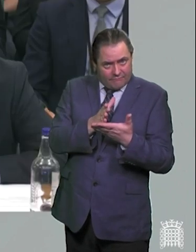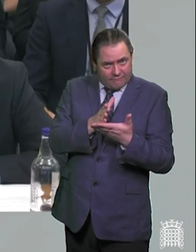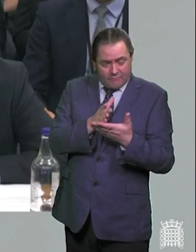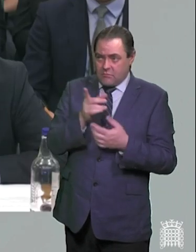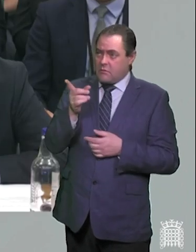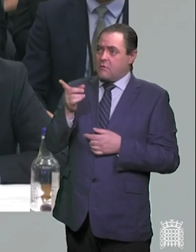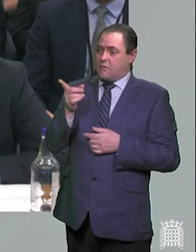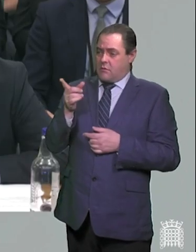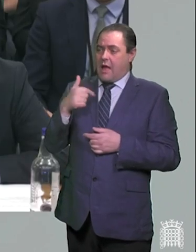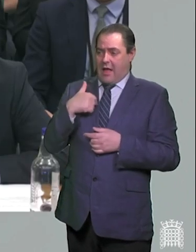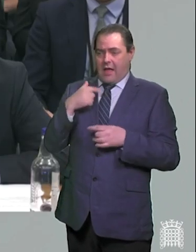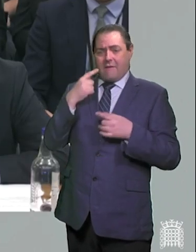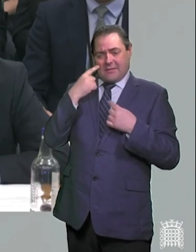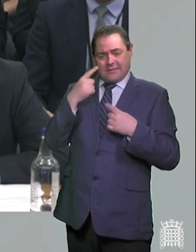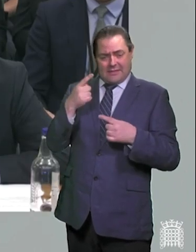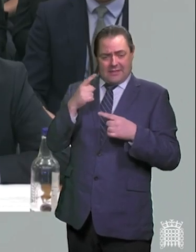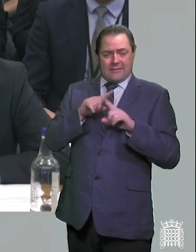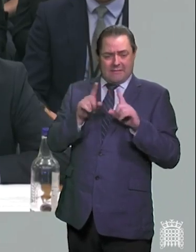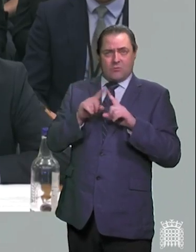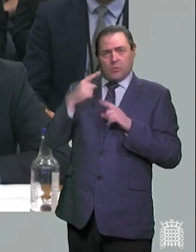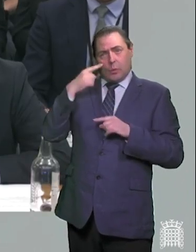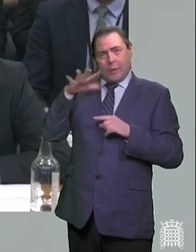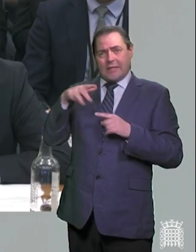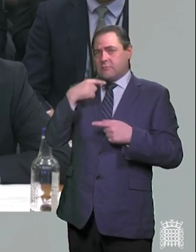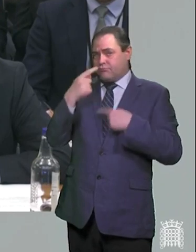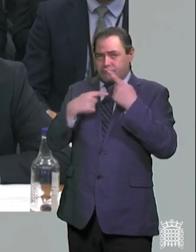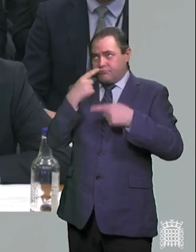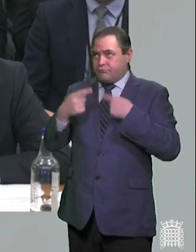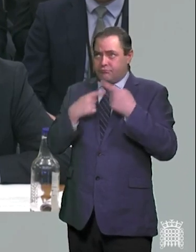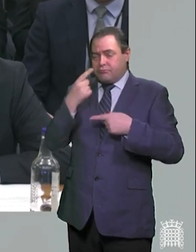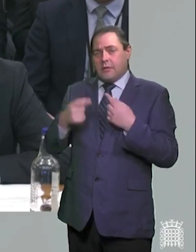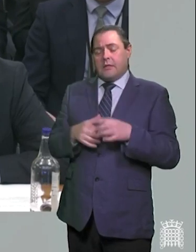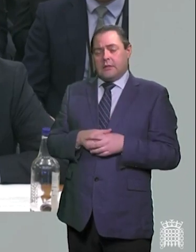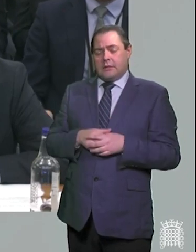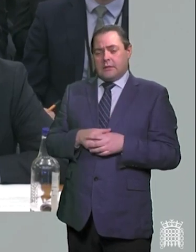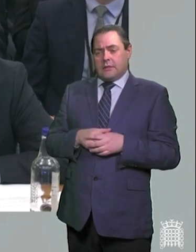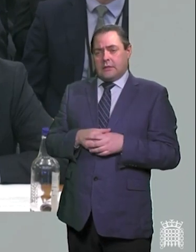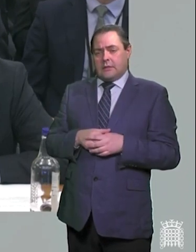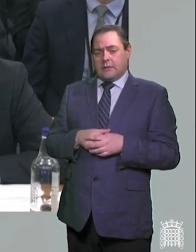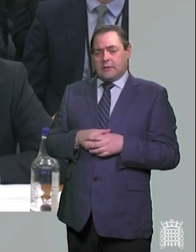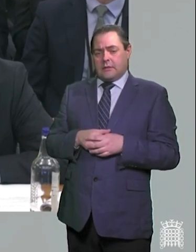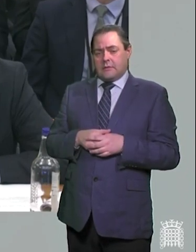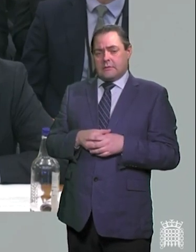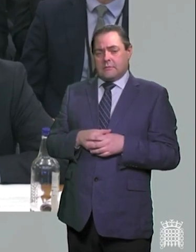I've seen all the testimony about this event, and there's testimony from